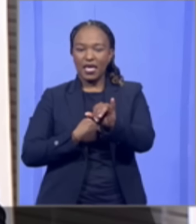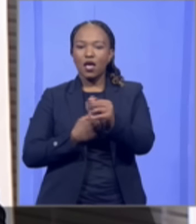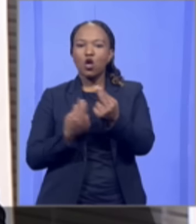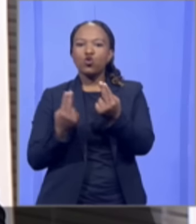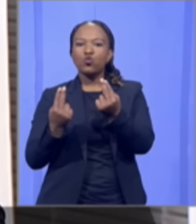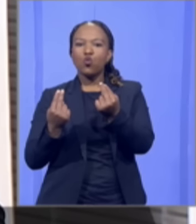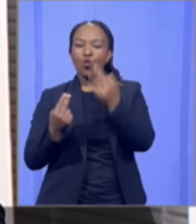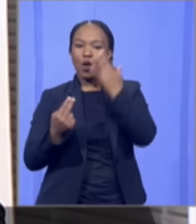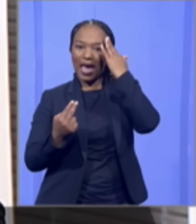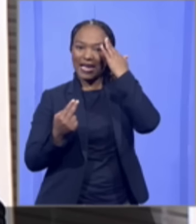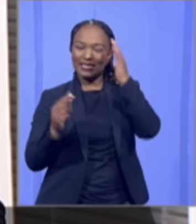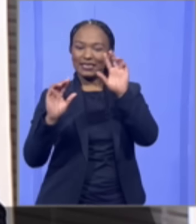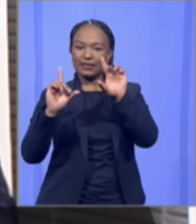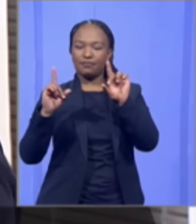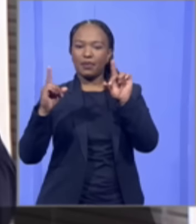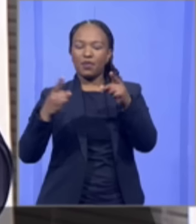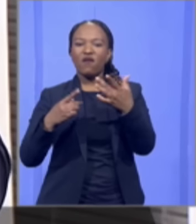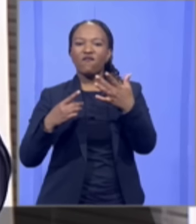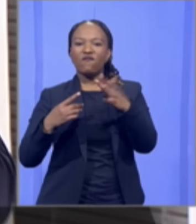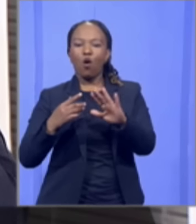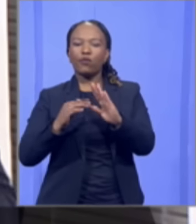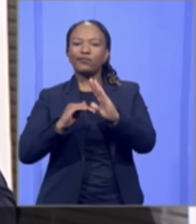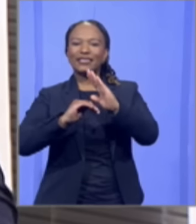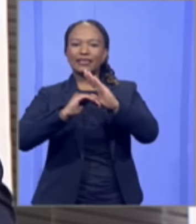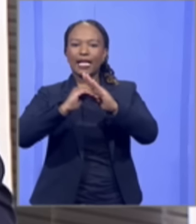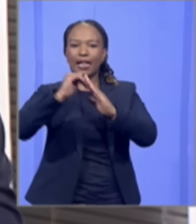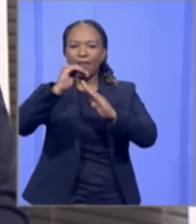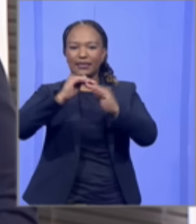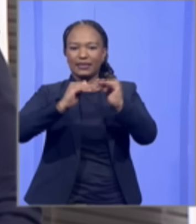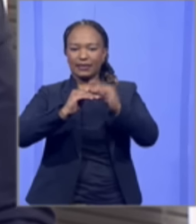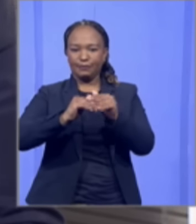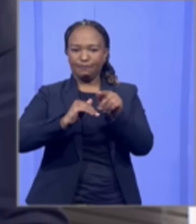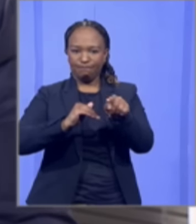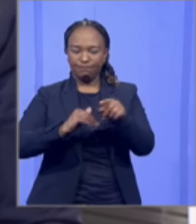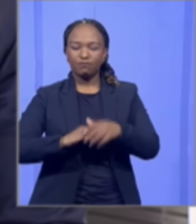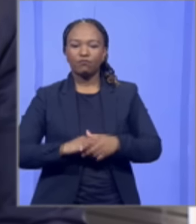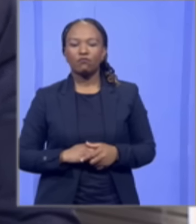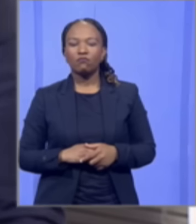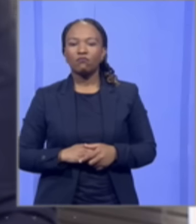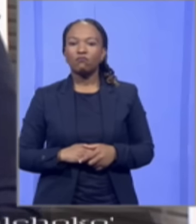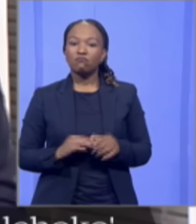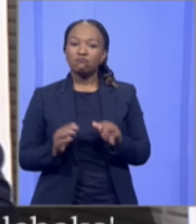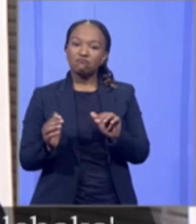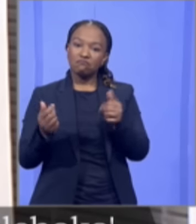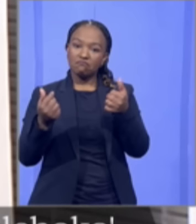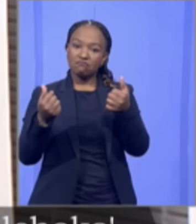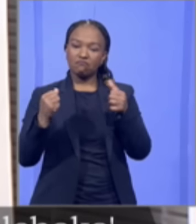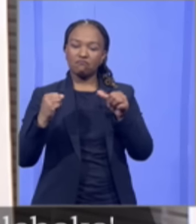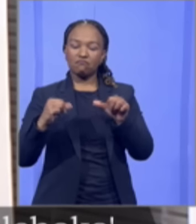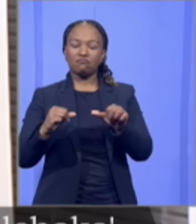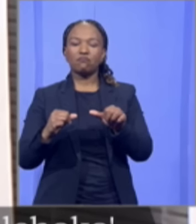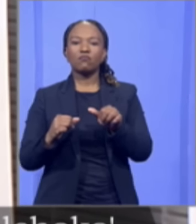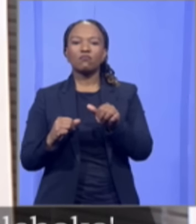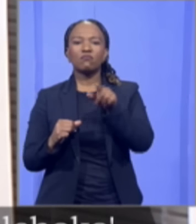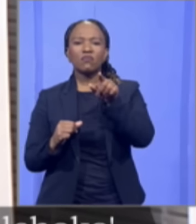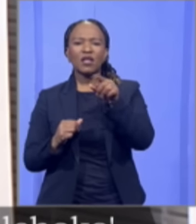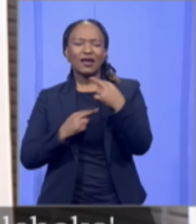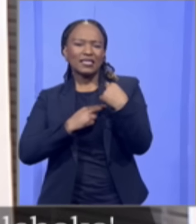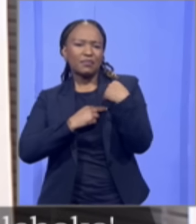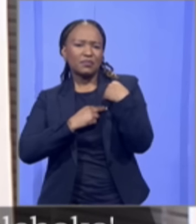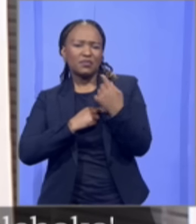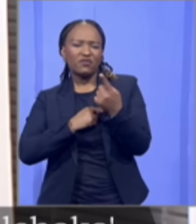our province. Our agenda to protect the weak, the poor, and vulnerable members of